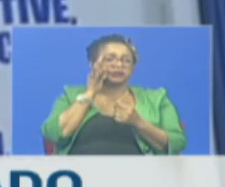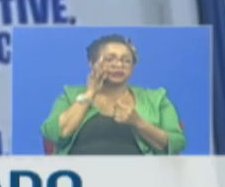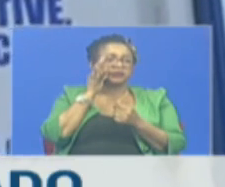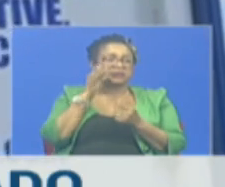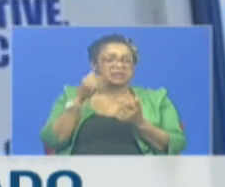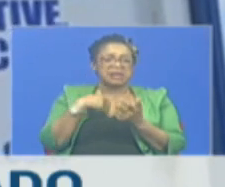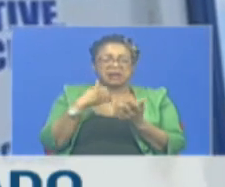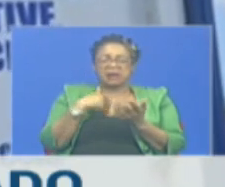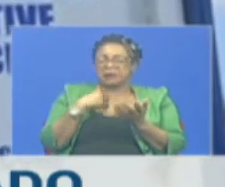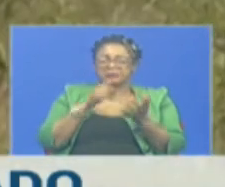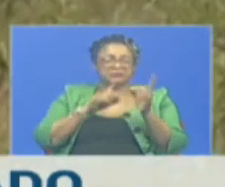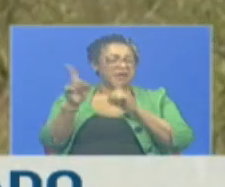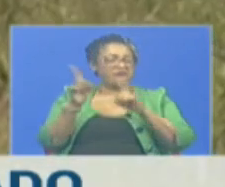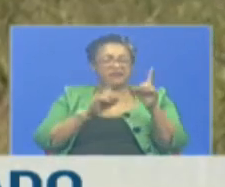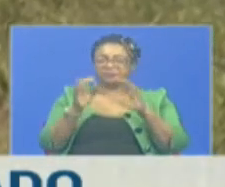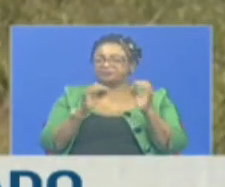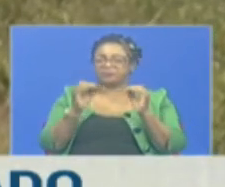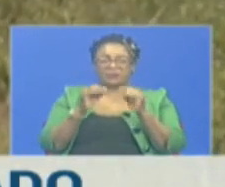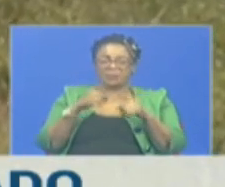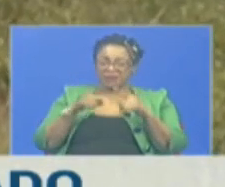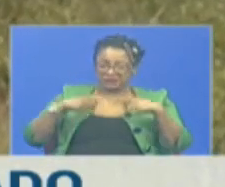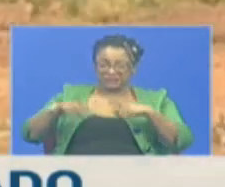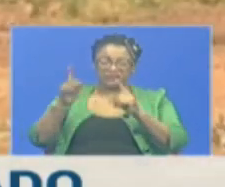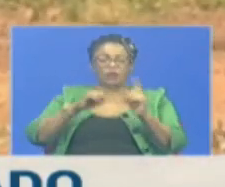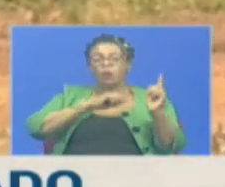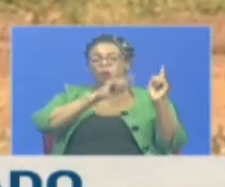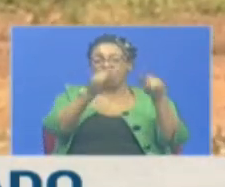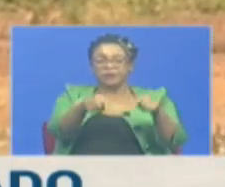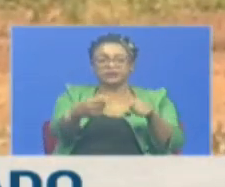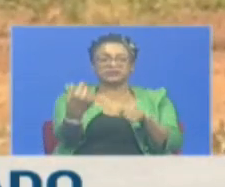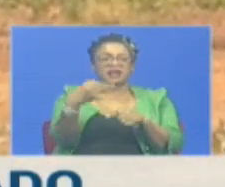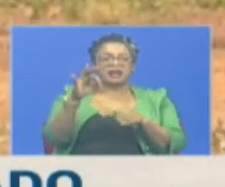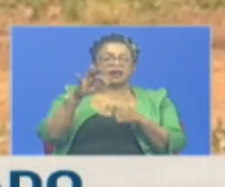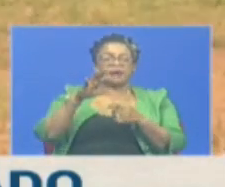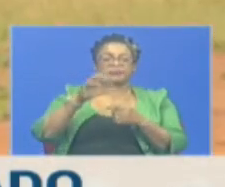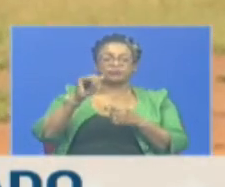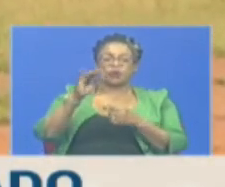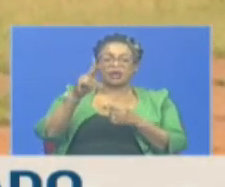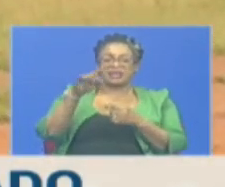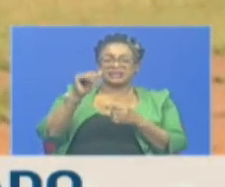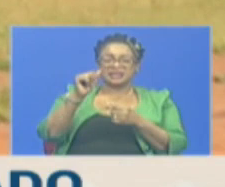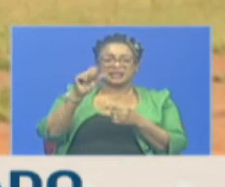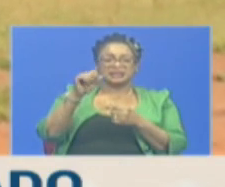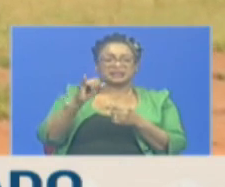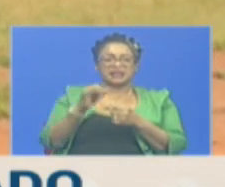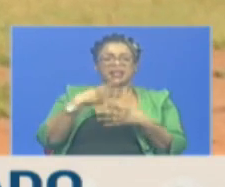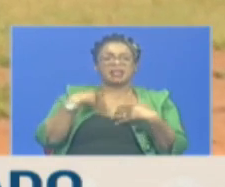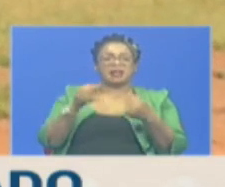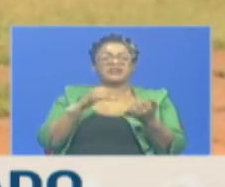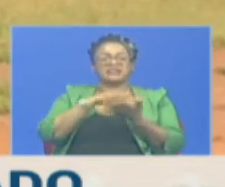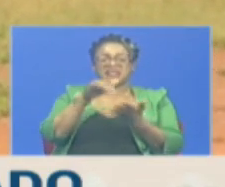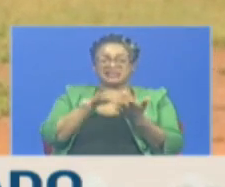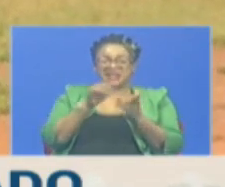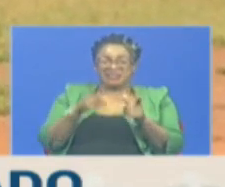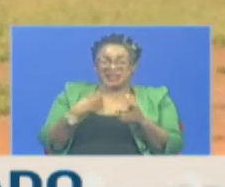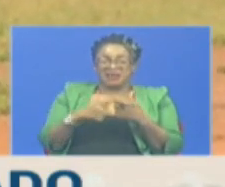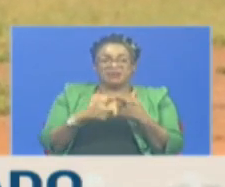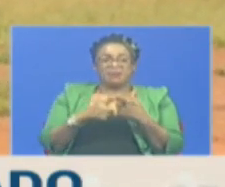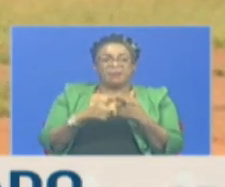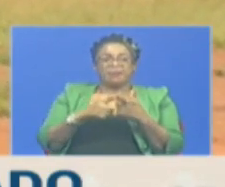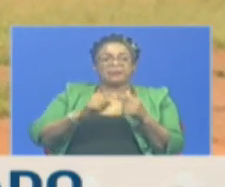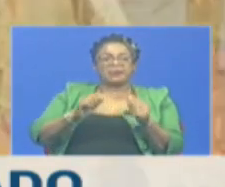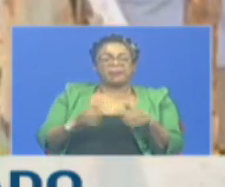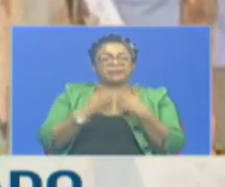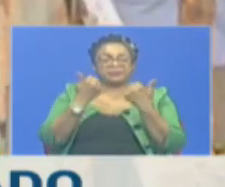of travel but had presented herself for testing at the Old Kesasi Health Center, but it would appear that she grew cold feet after